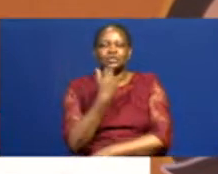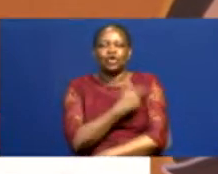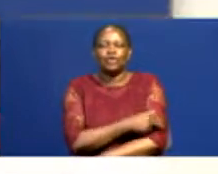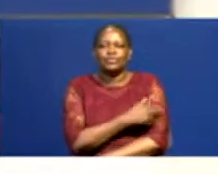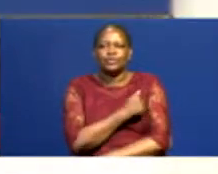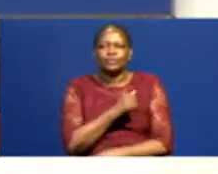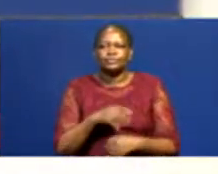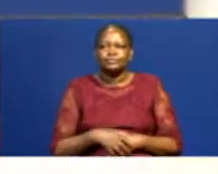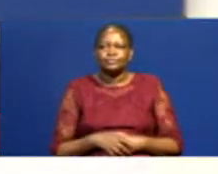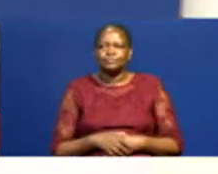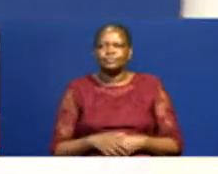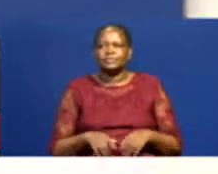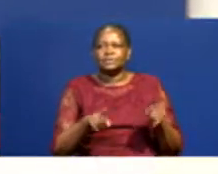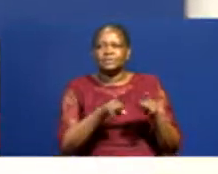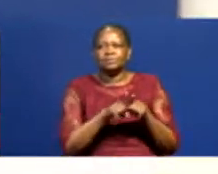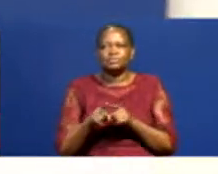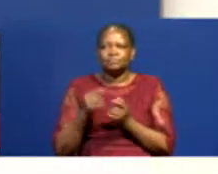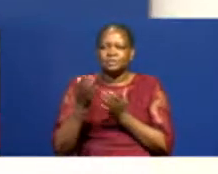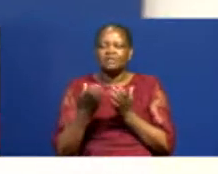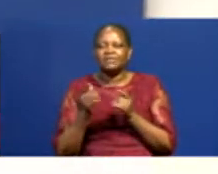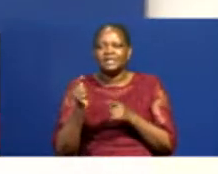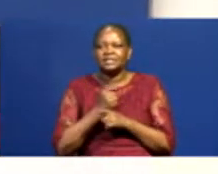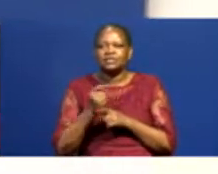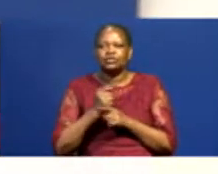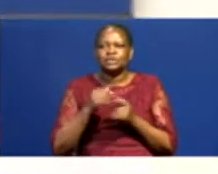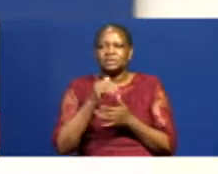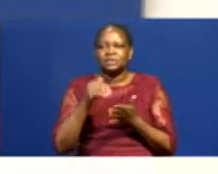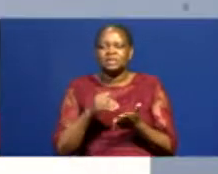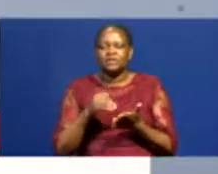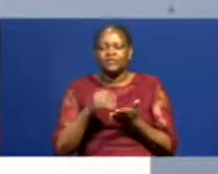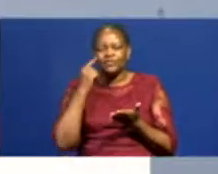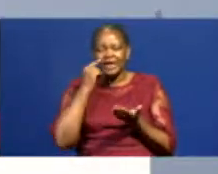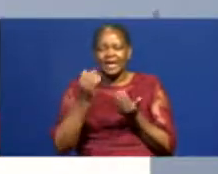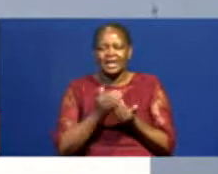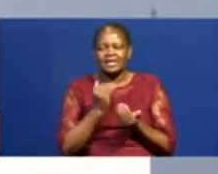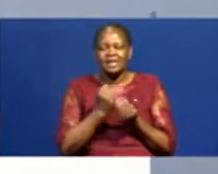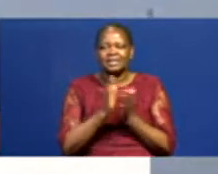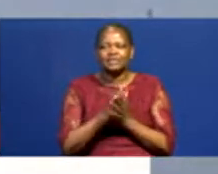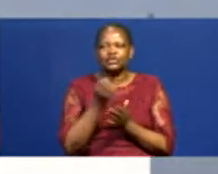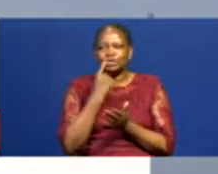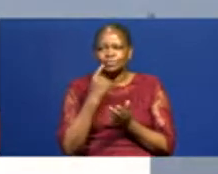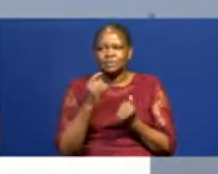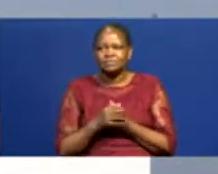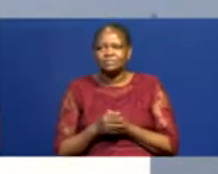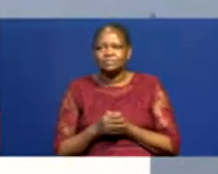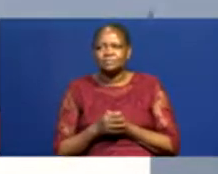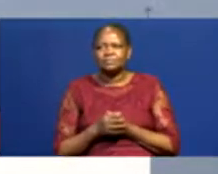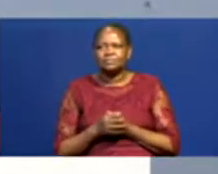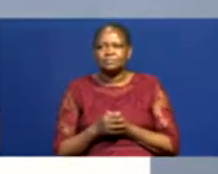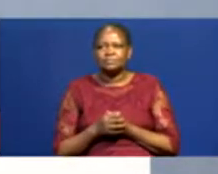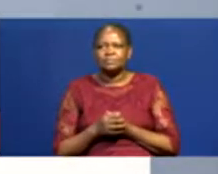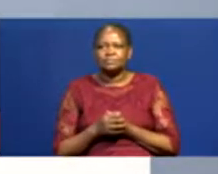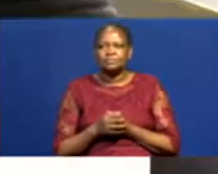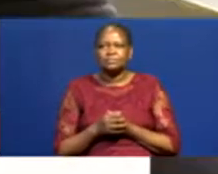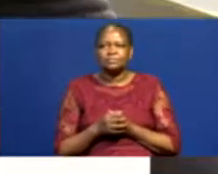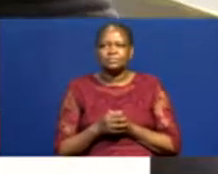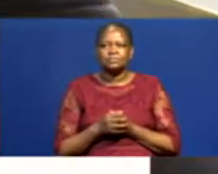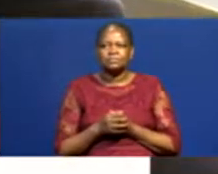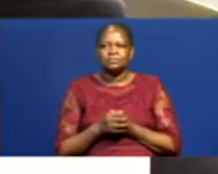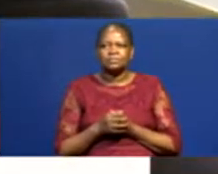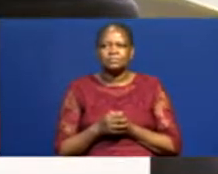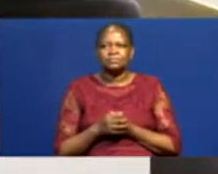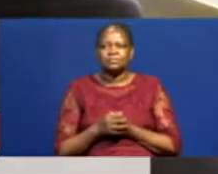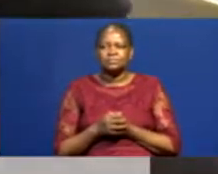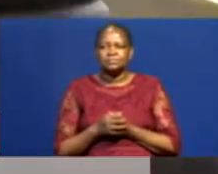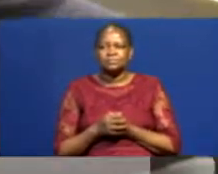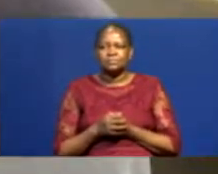excellence. It will also serve as a training center for eye care and treatment specialists. Paulina Simil for Prime